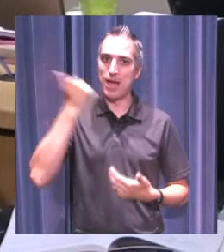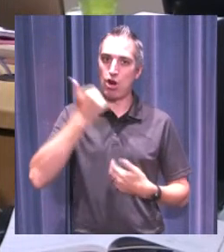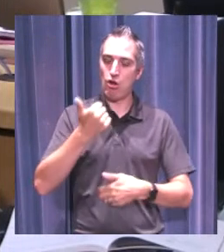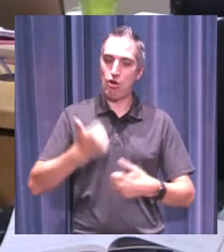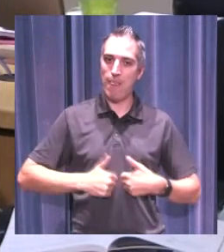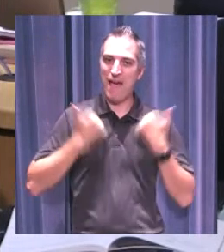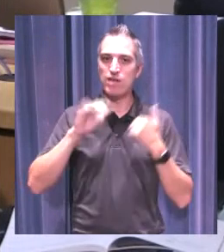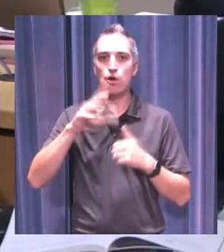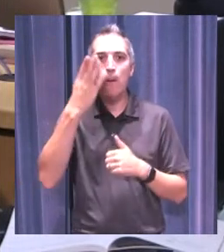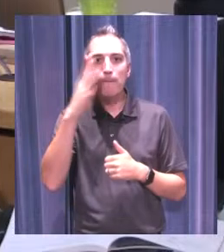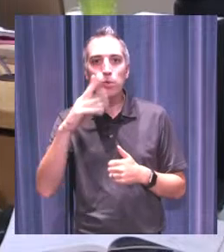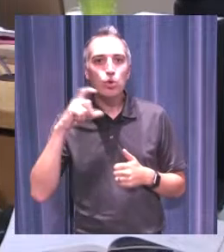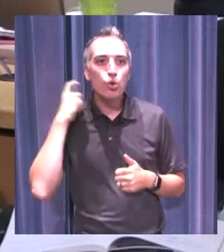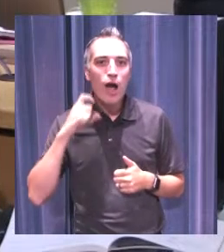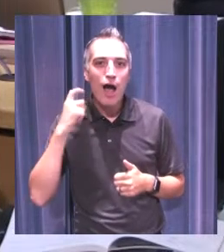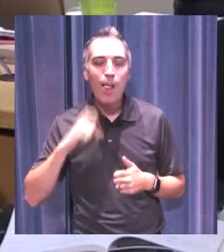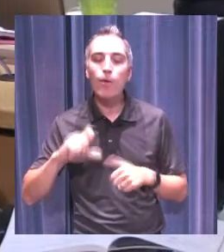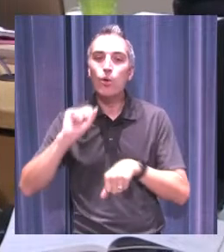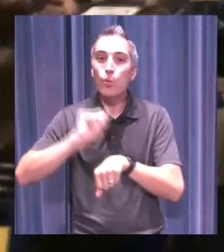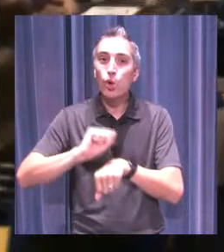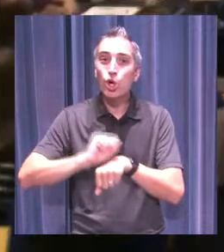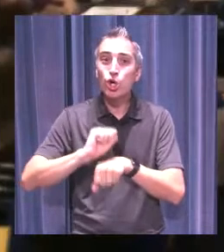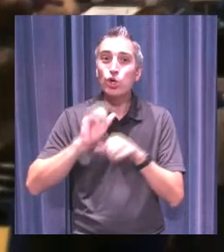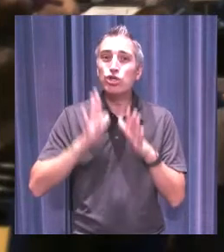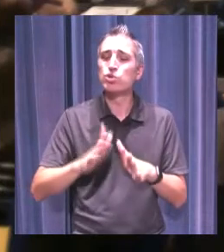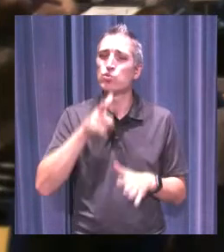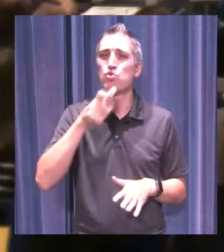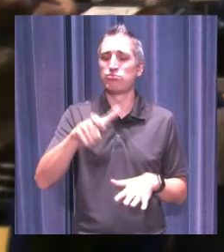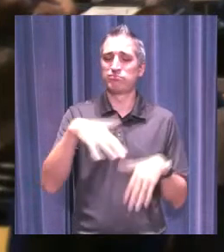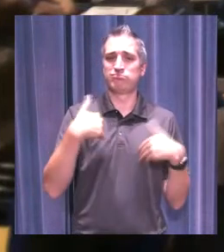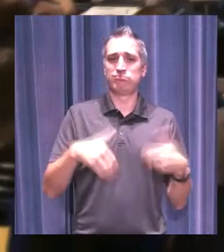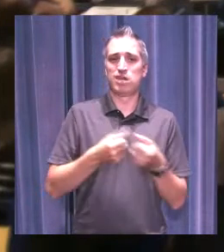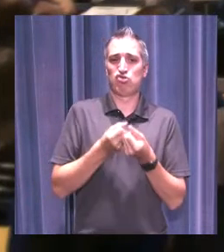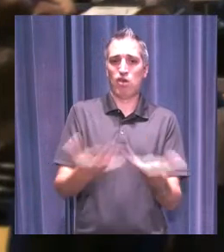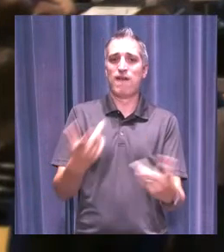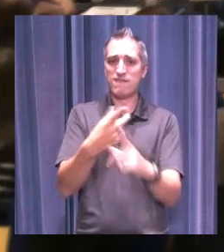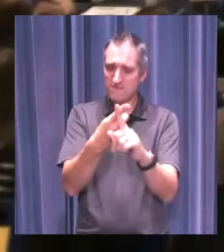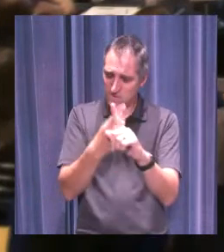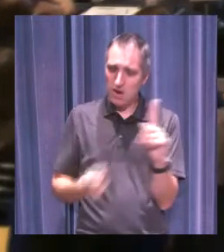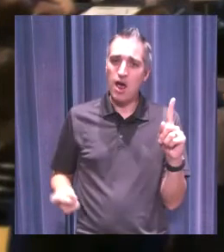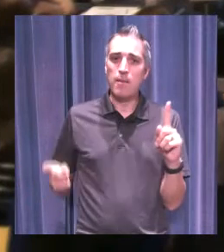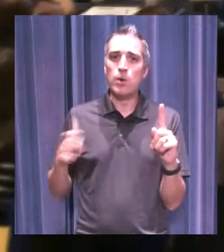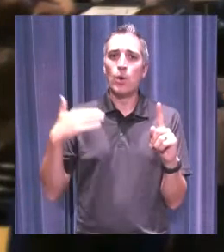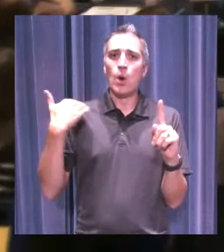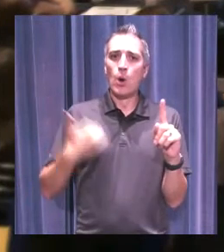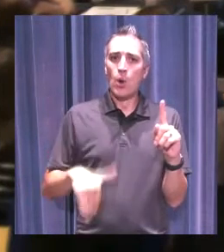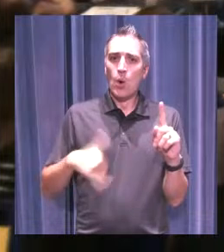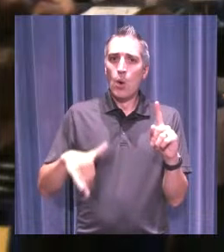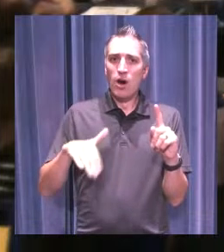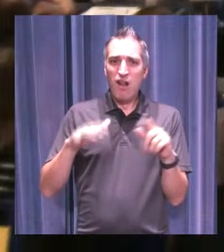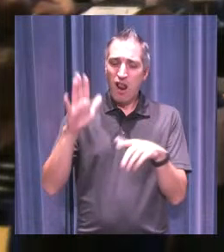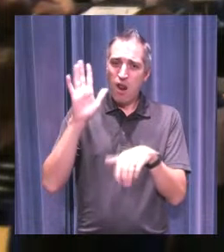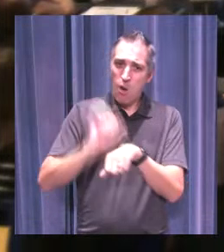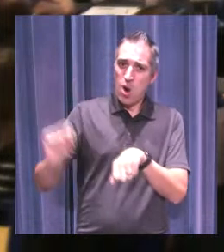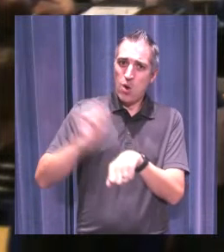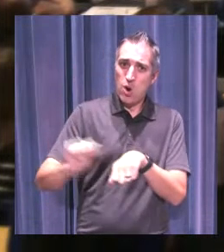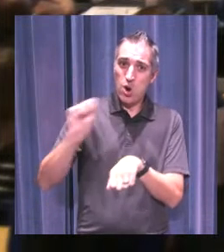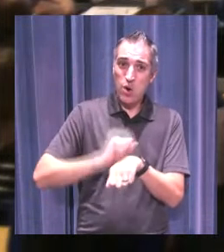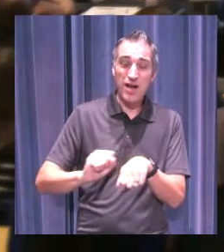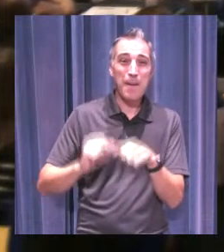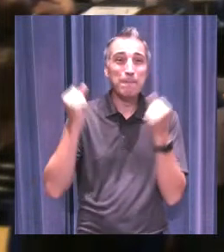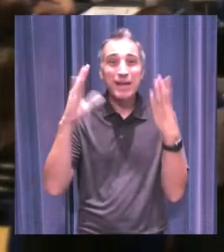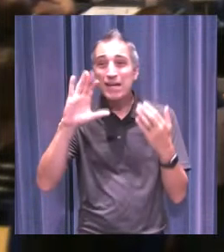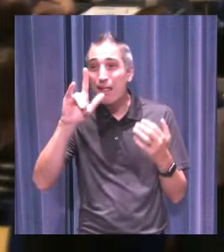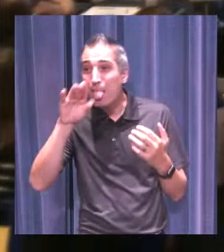blue-collar workers exhausted from long hours all look to Mott and see a rare chance at a better life. The endless clubs,